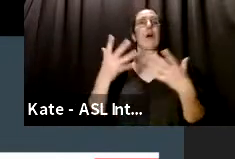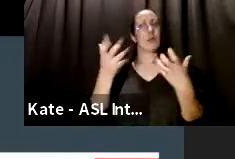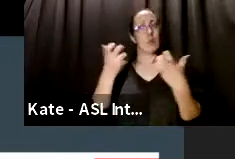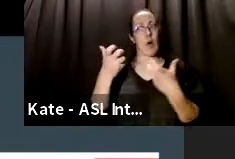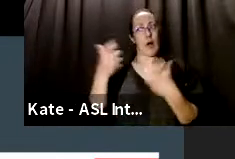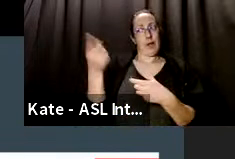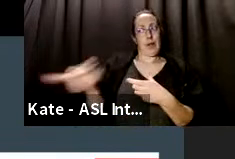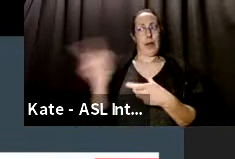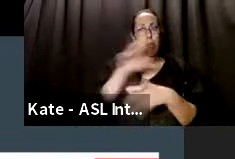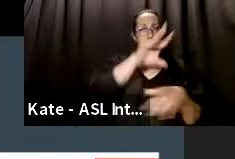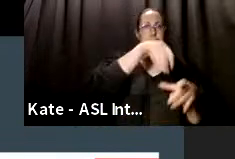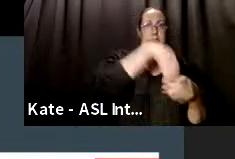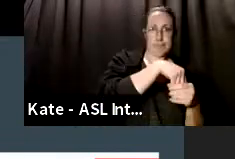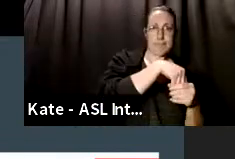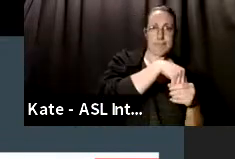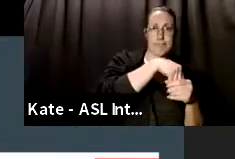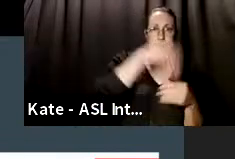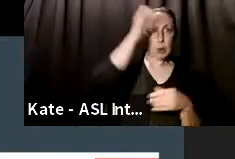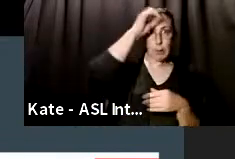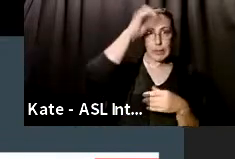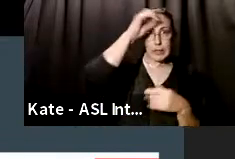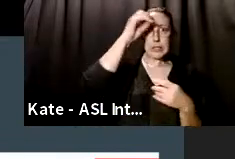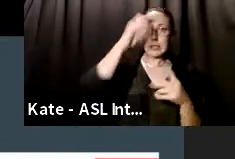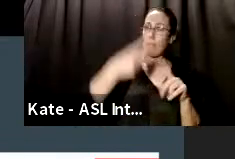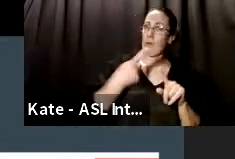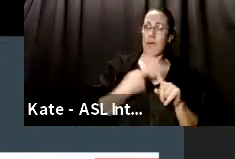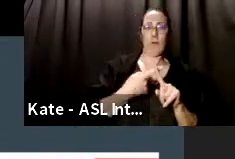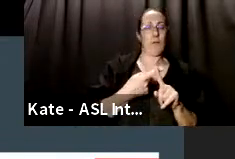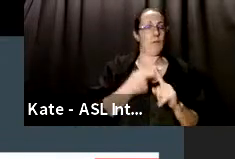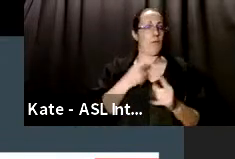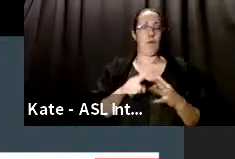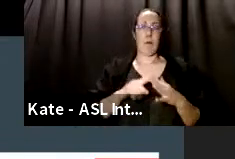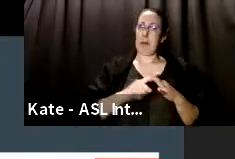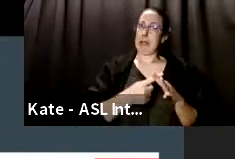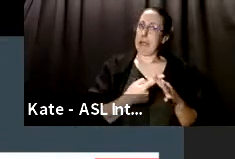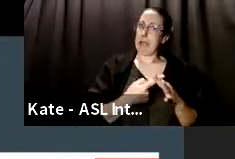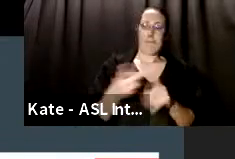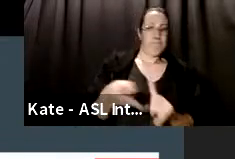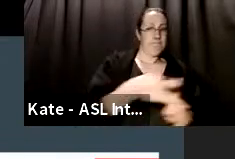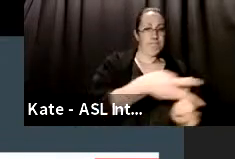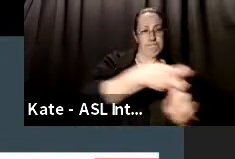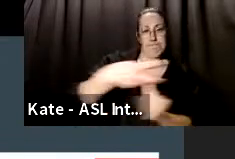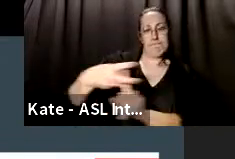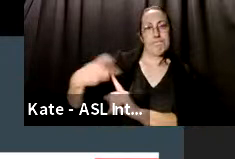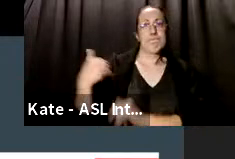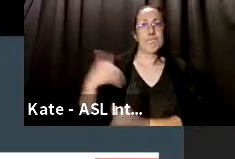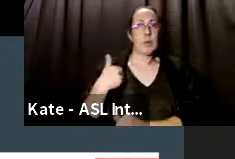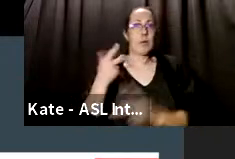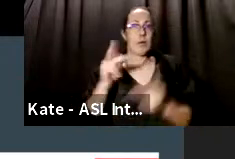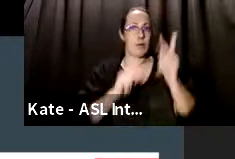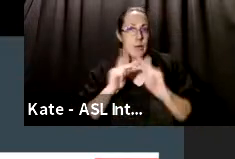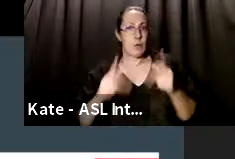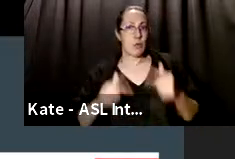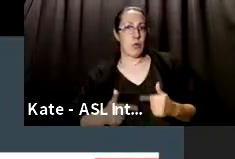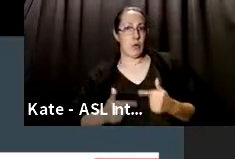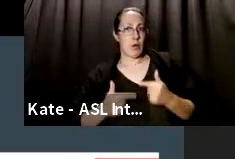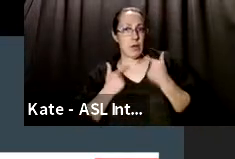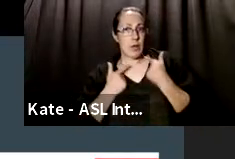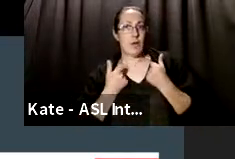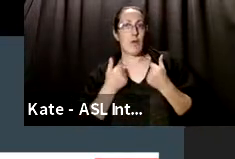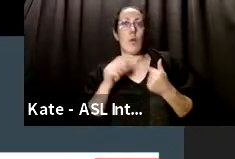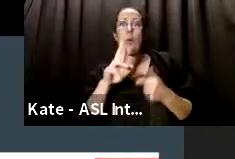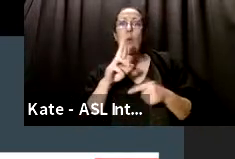people participating. So from the get-go, we were recruiting young people that live in or attend school in the project